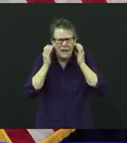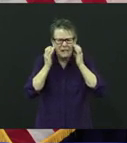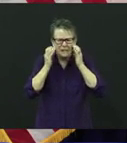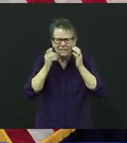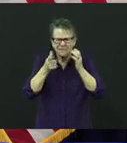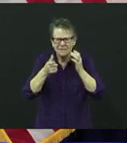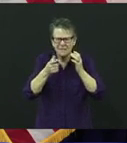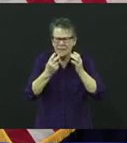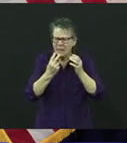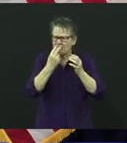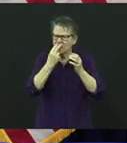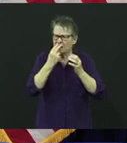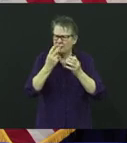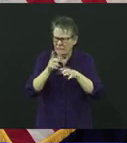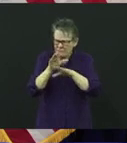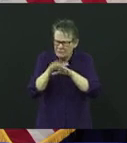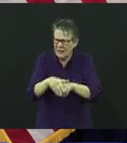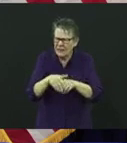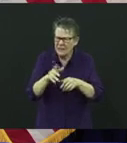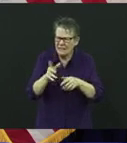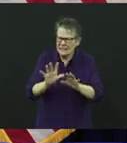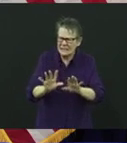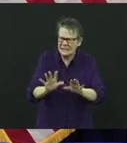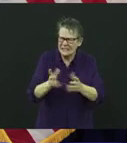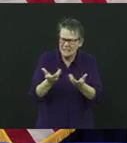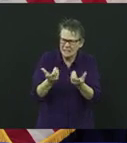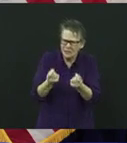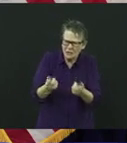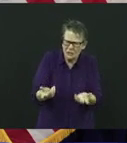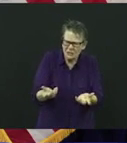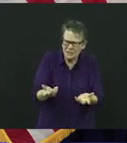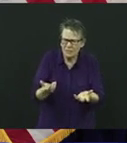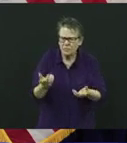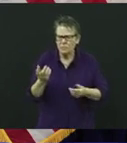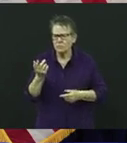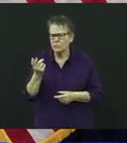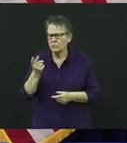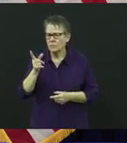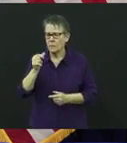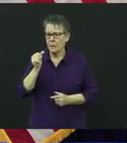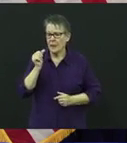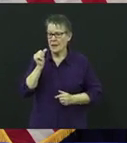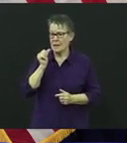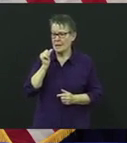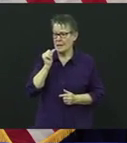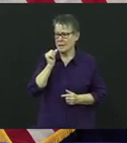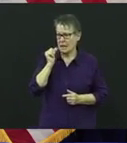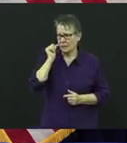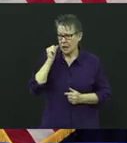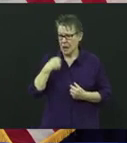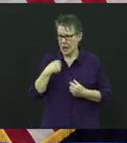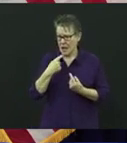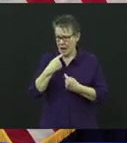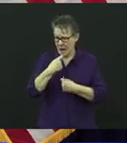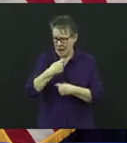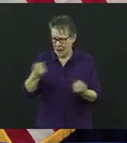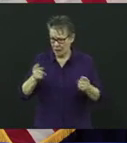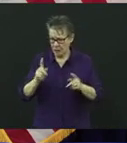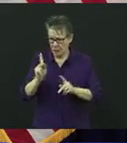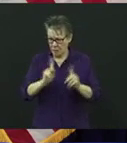them because they deserve it. And so I don't know if that's naming or shaming or throwing the book at them versus half the